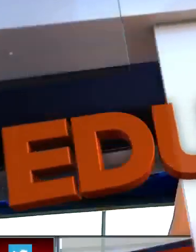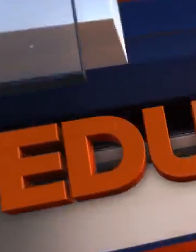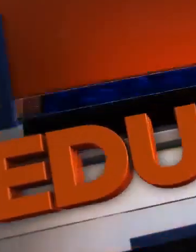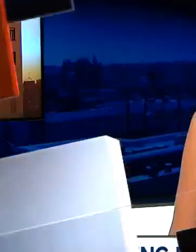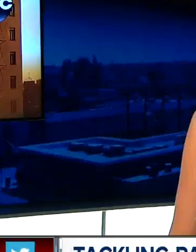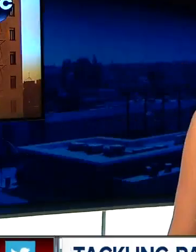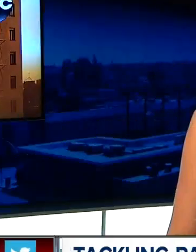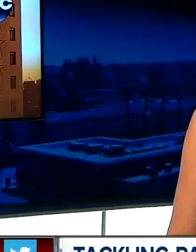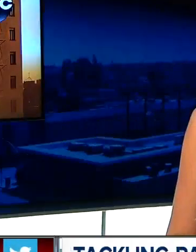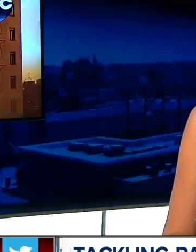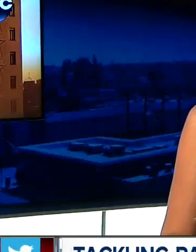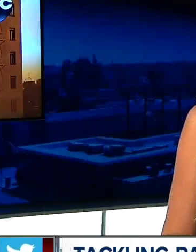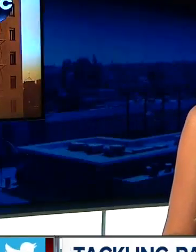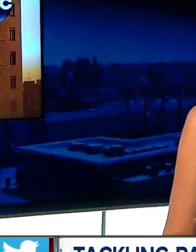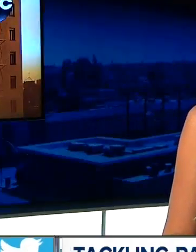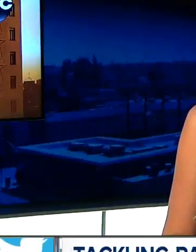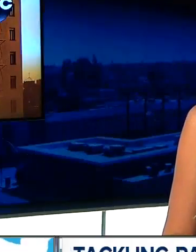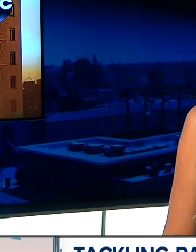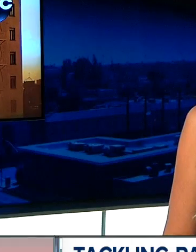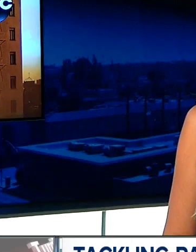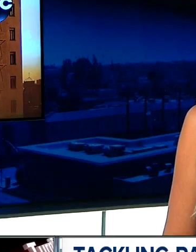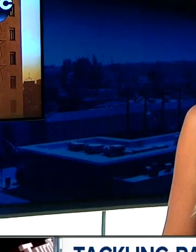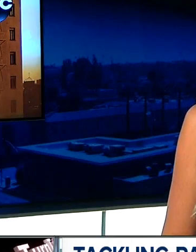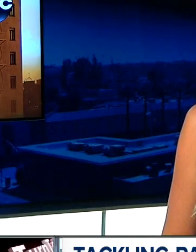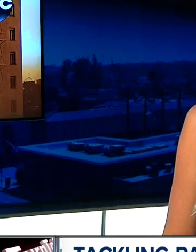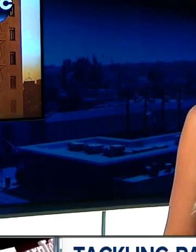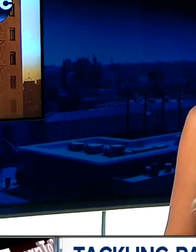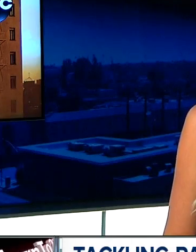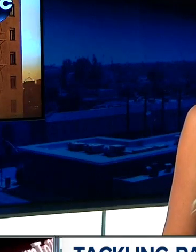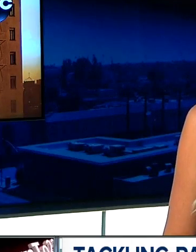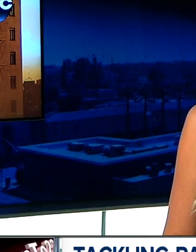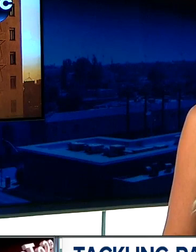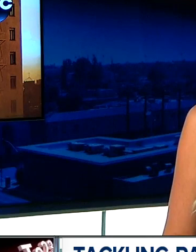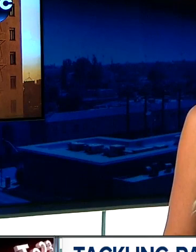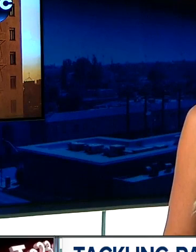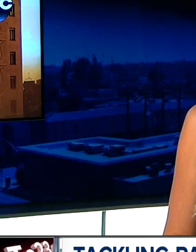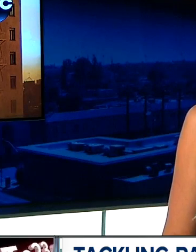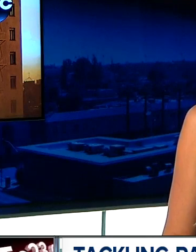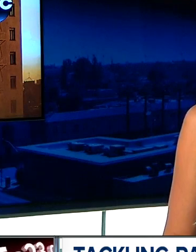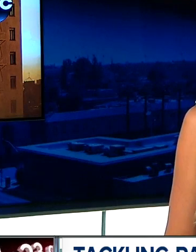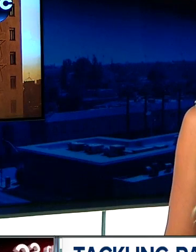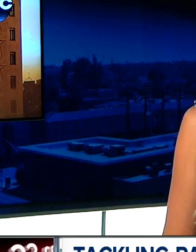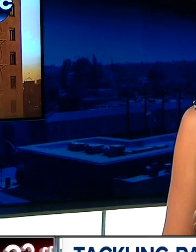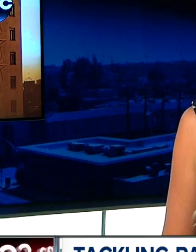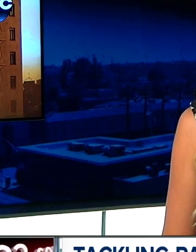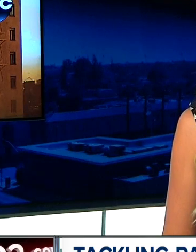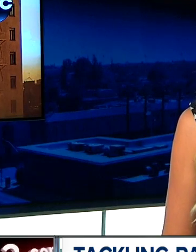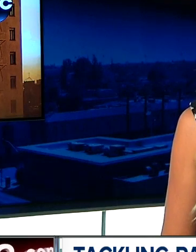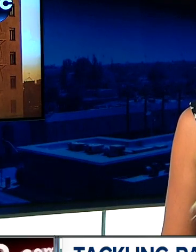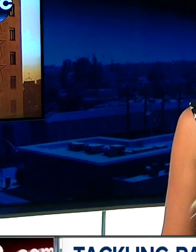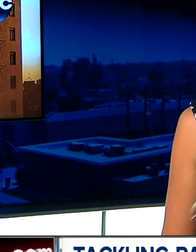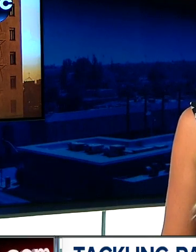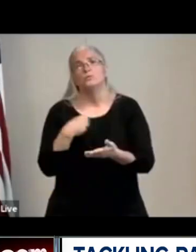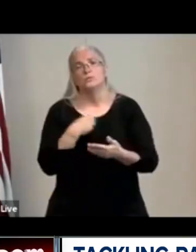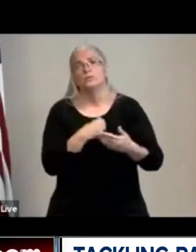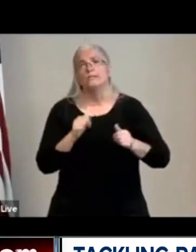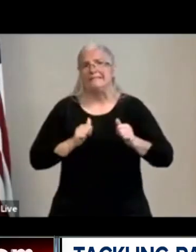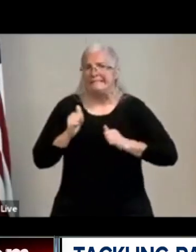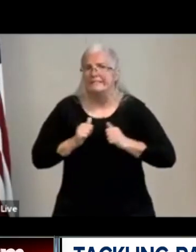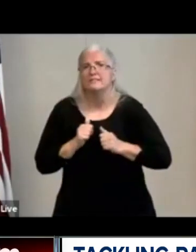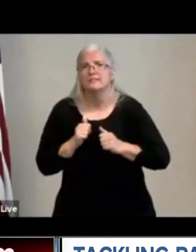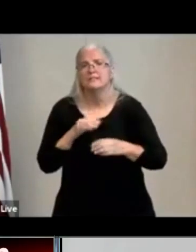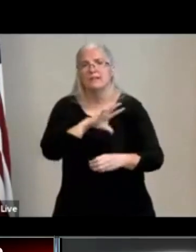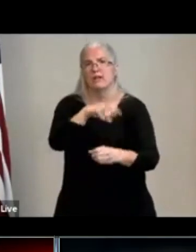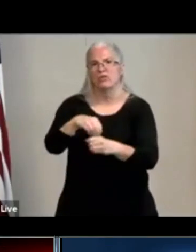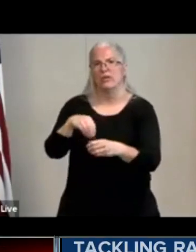This morning, the California Superintendent of Schools is discussing the impact of police on school campuses through a new task force on safe schools hearing. It's just